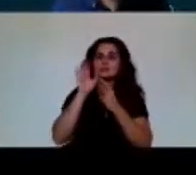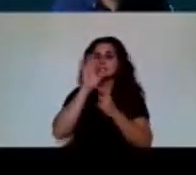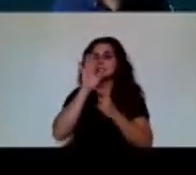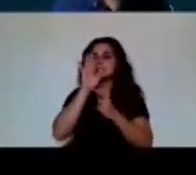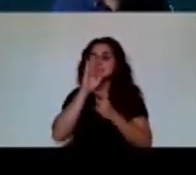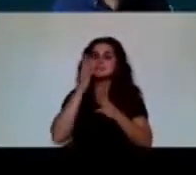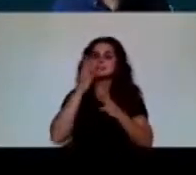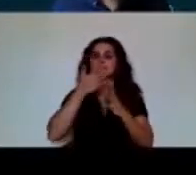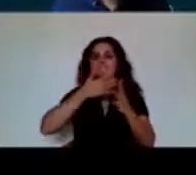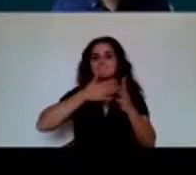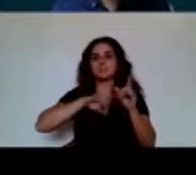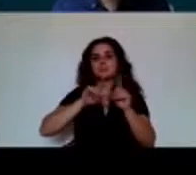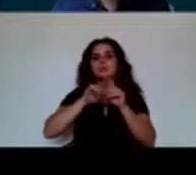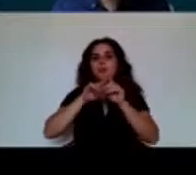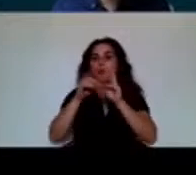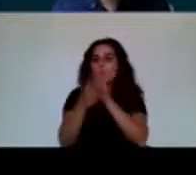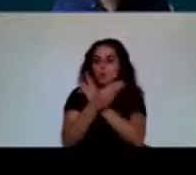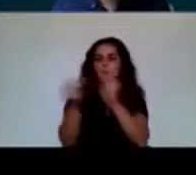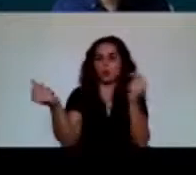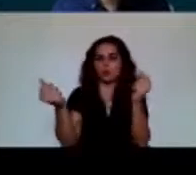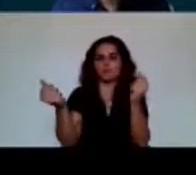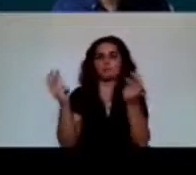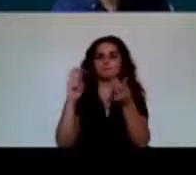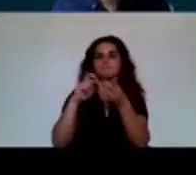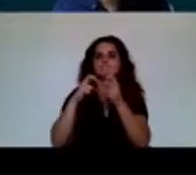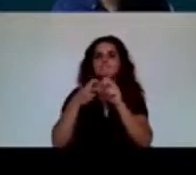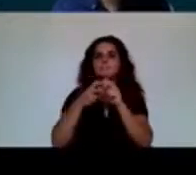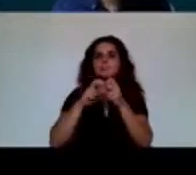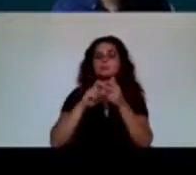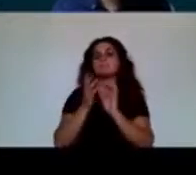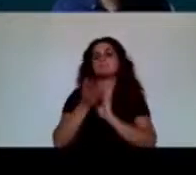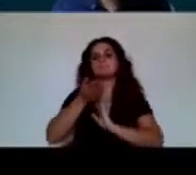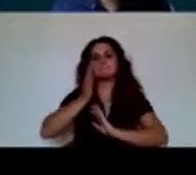want to tackle this issue, we need